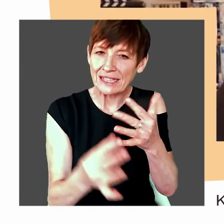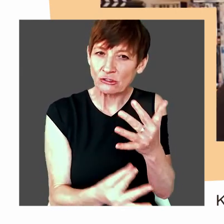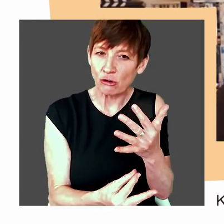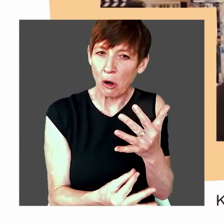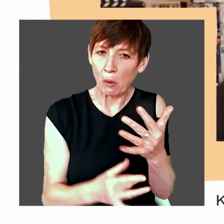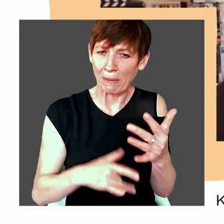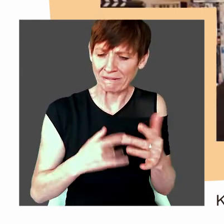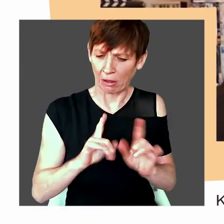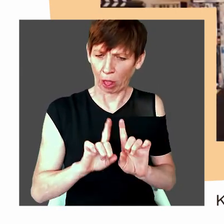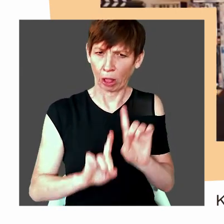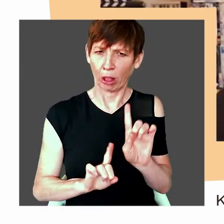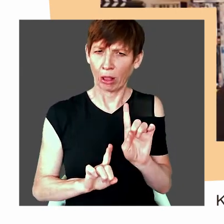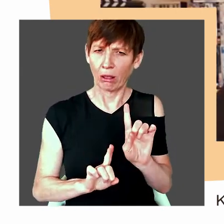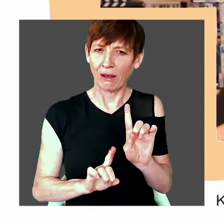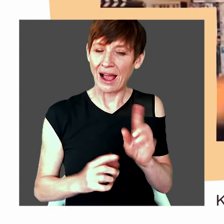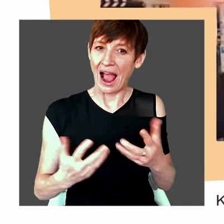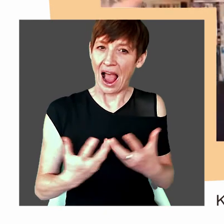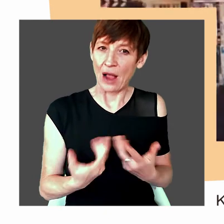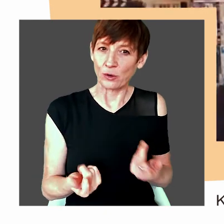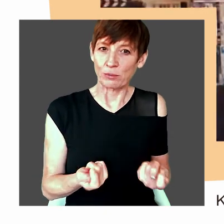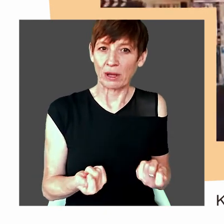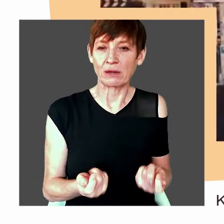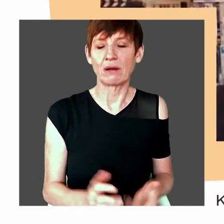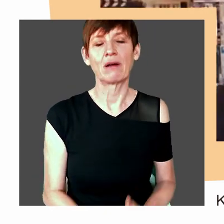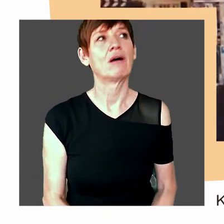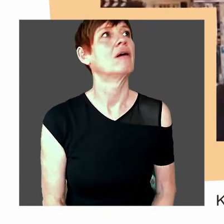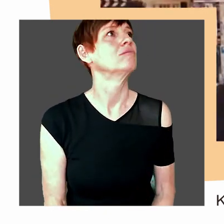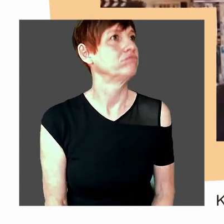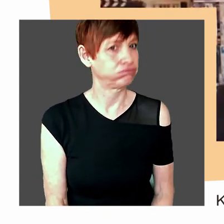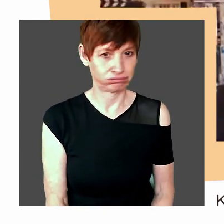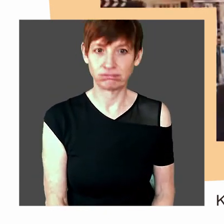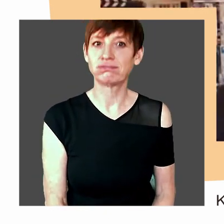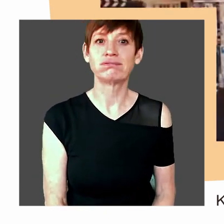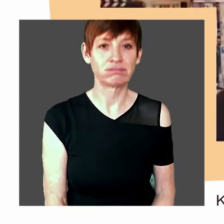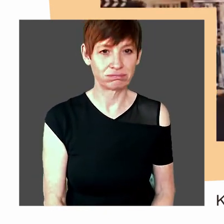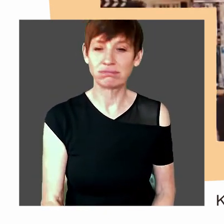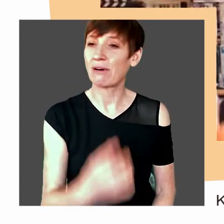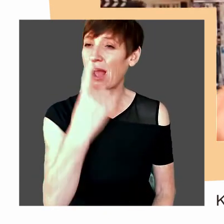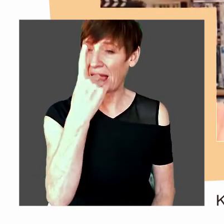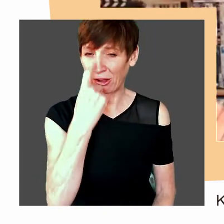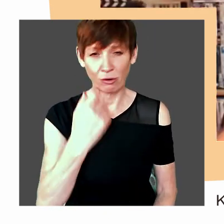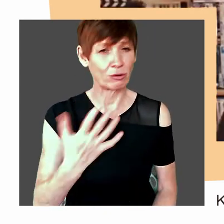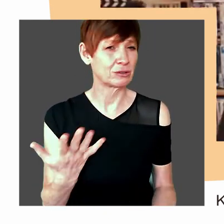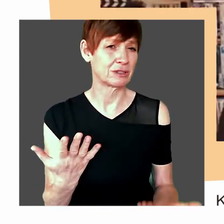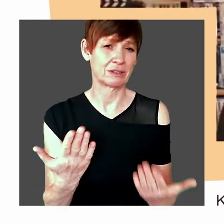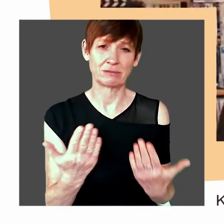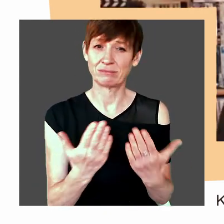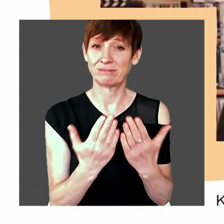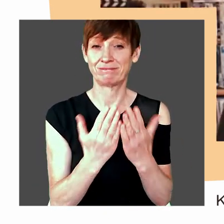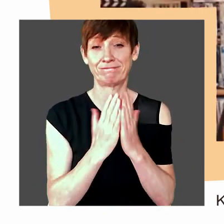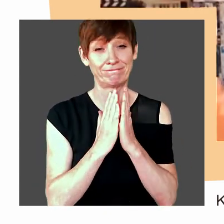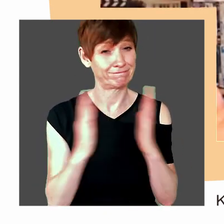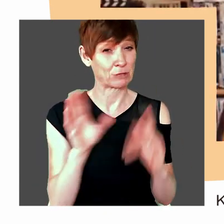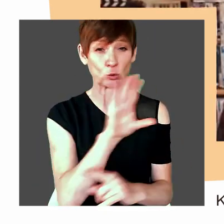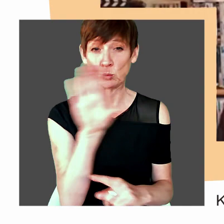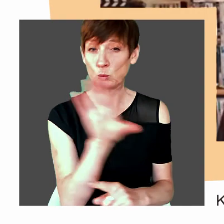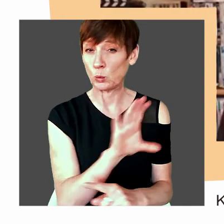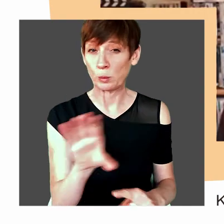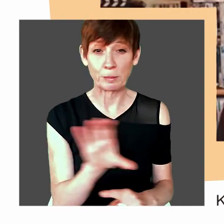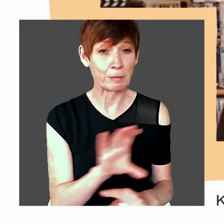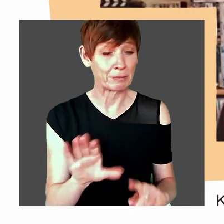Yeah, I mean, we could do a whole Zoom call just on imposter syndrome, because it is so